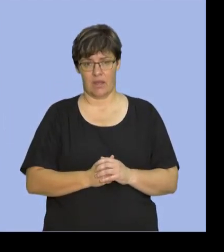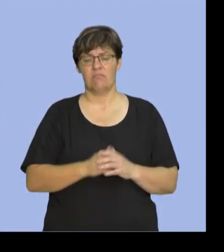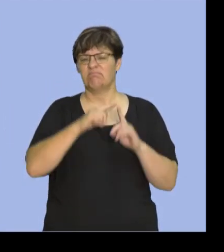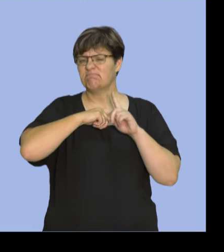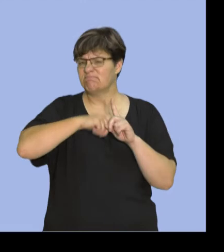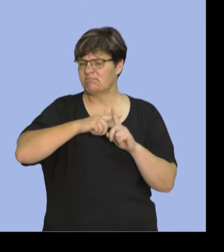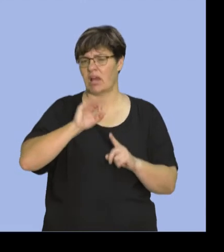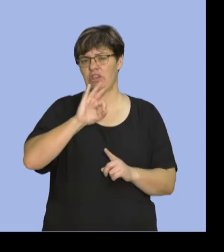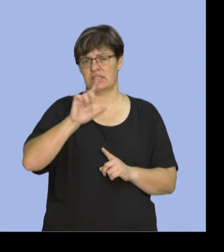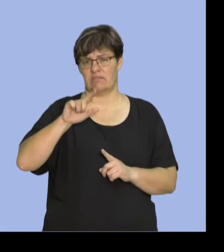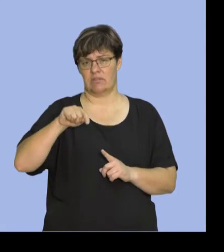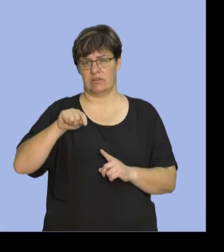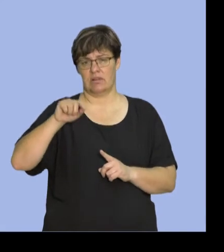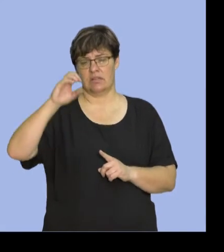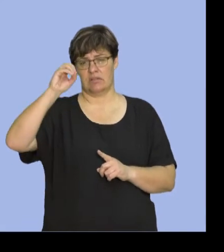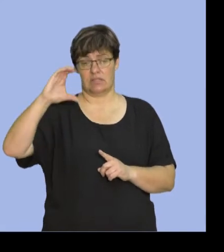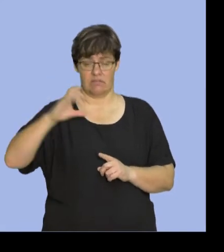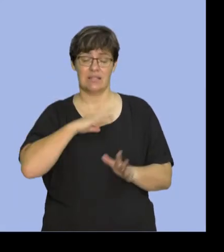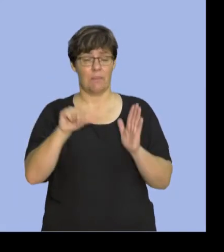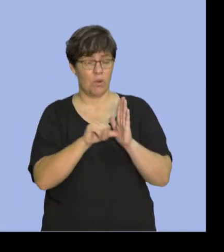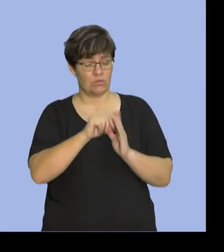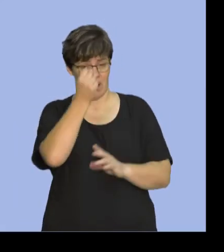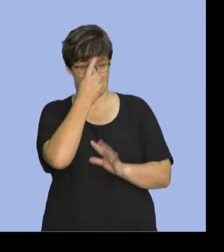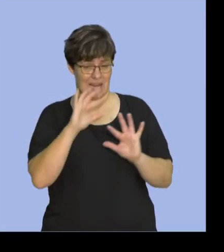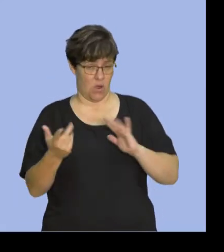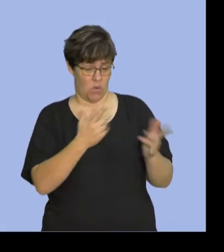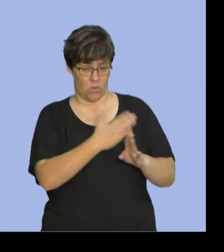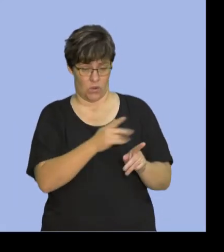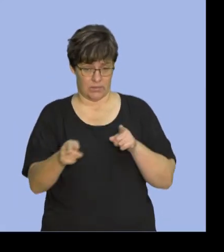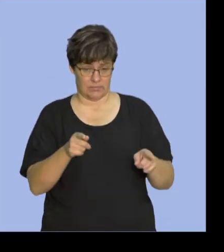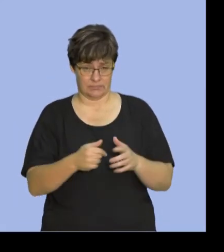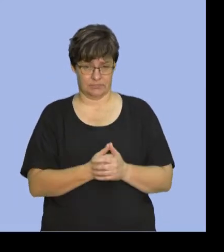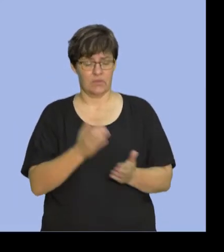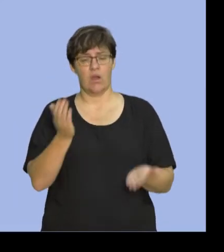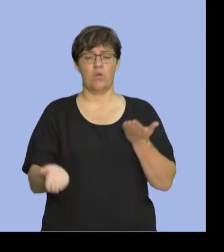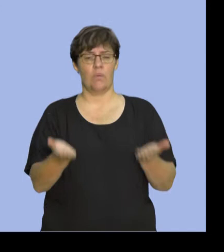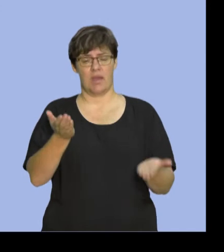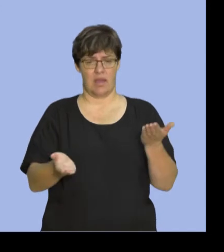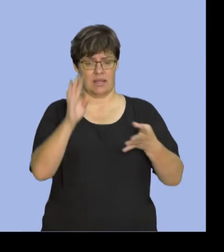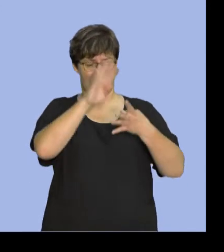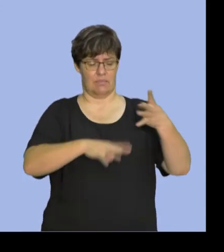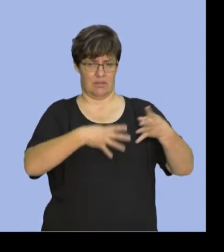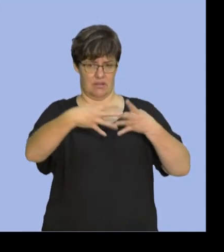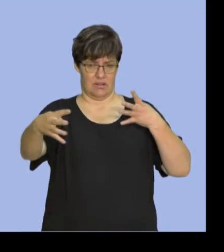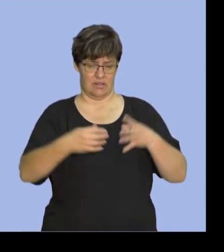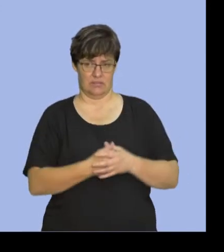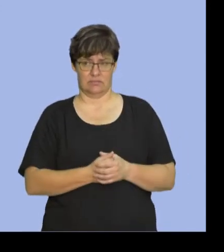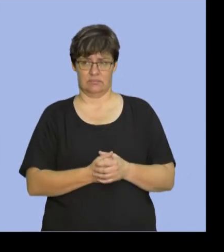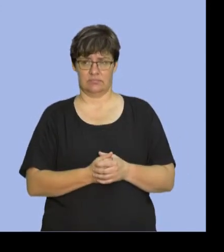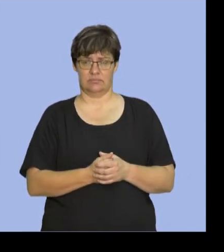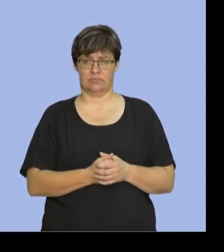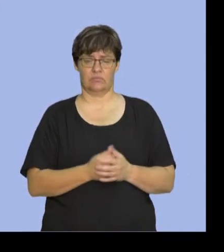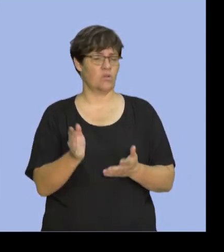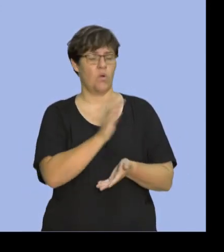mechanisms are important in us understanding. Let's compare these in a table by looking at what